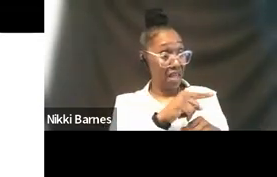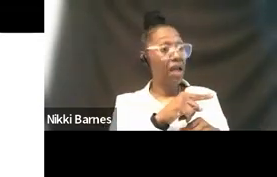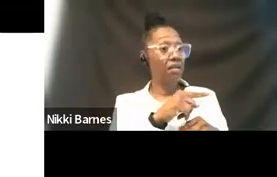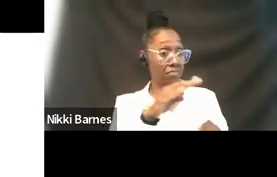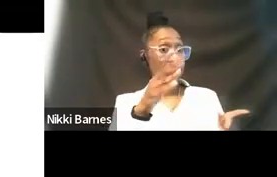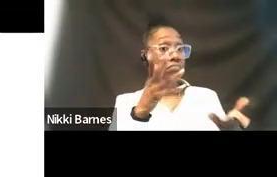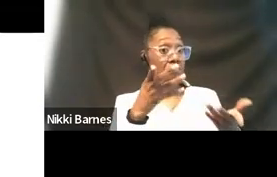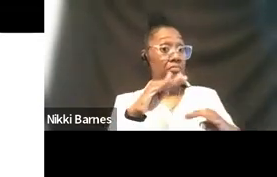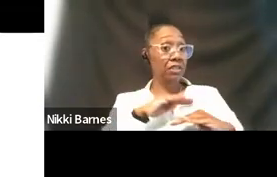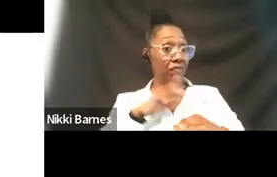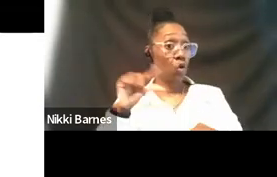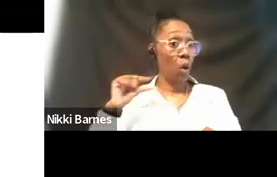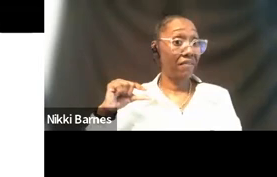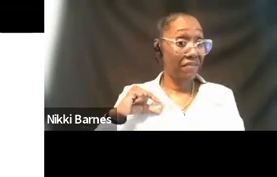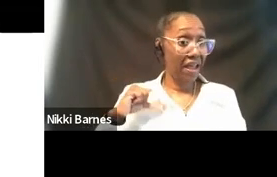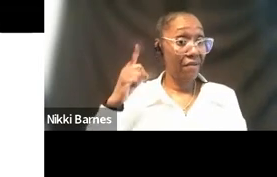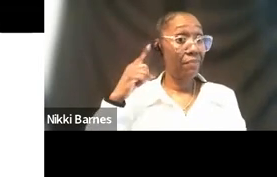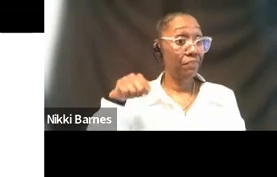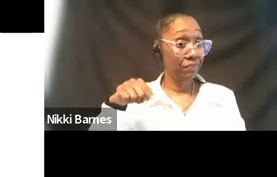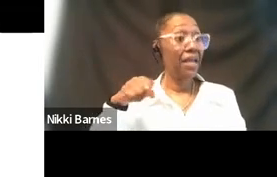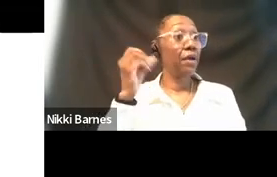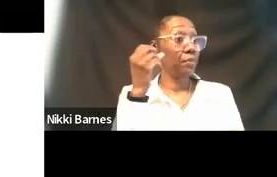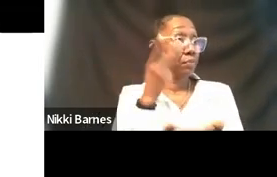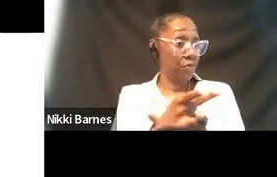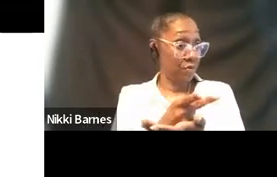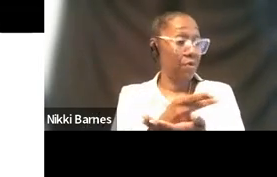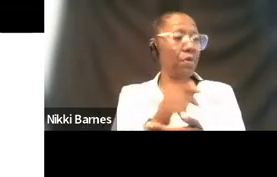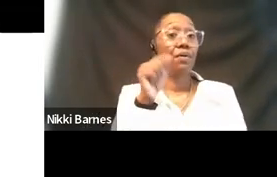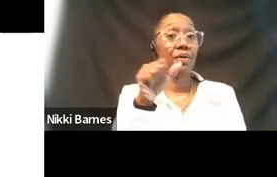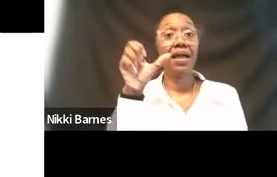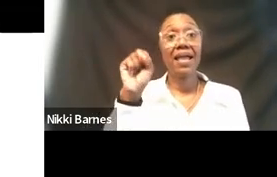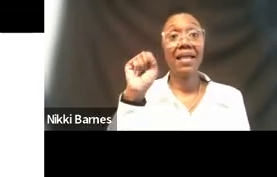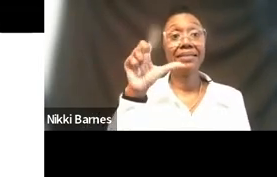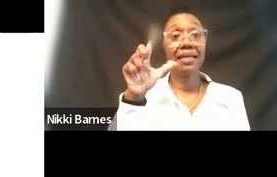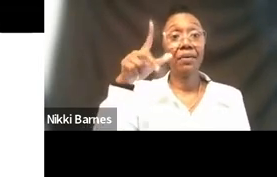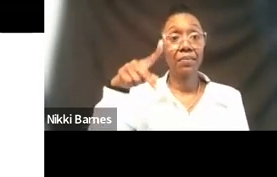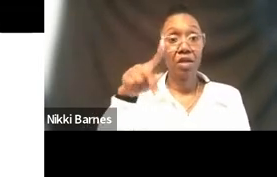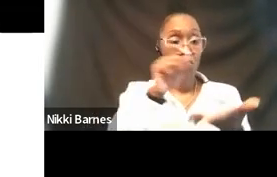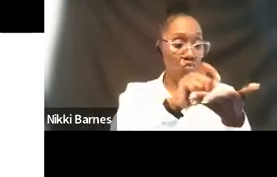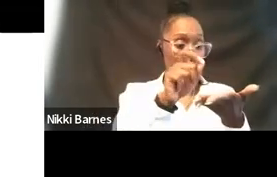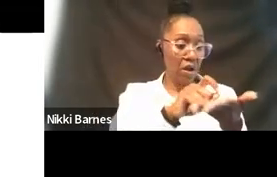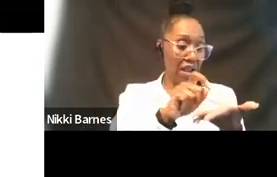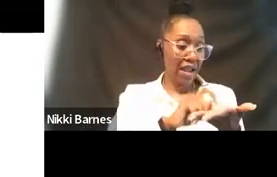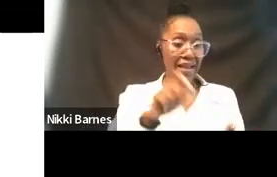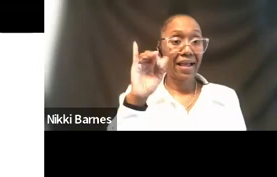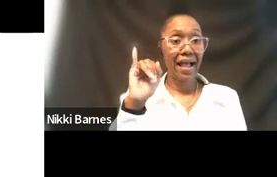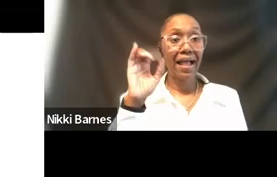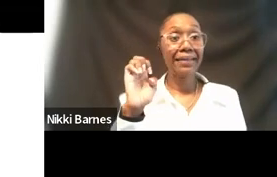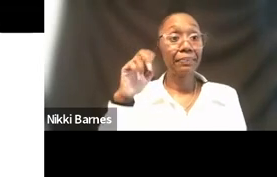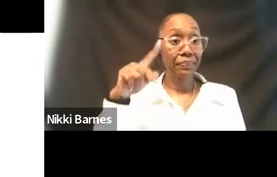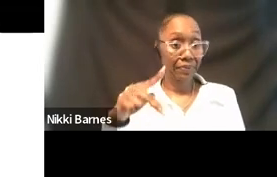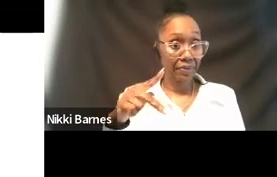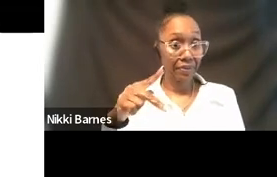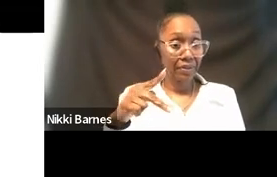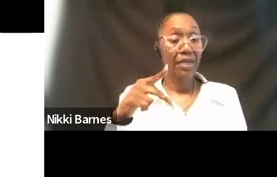for eligibility. And then if the child does meet criteria, that SLP writes the IEP along with the help of the team, implements